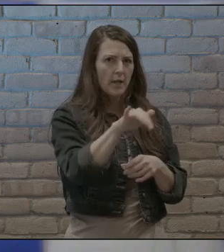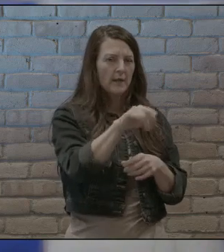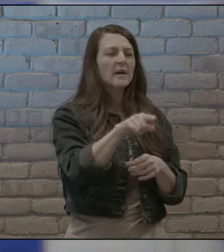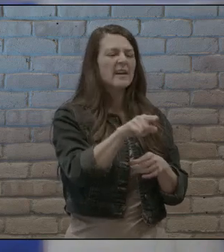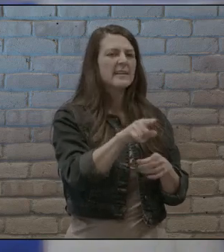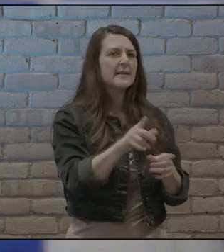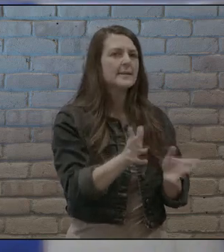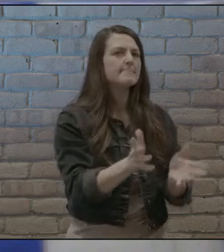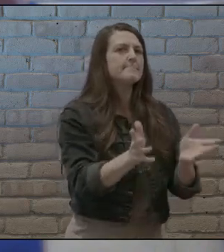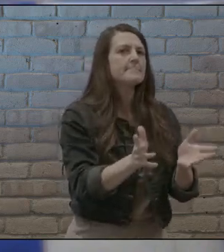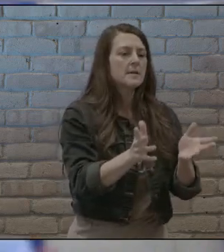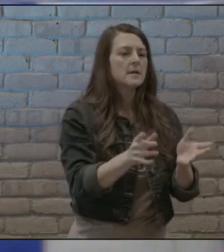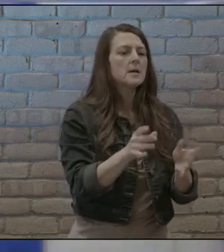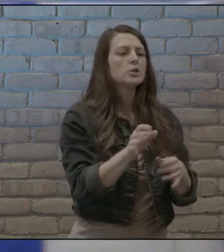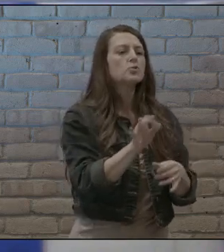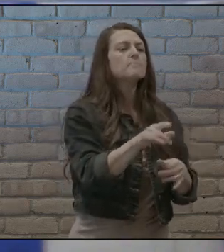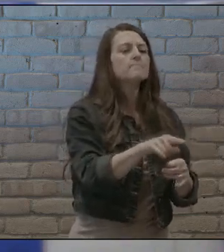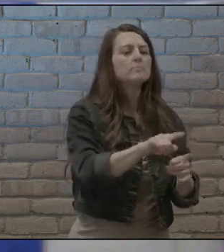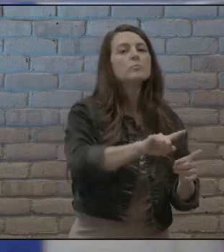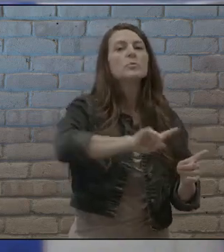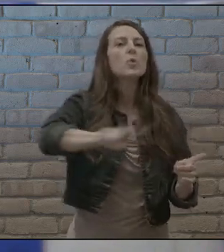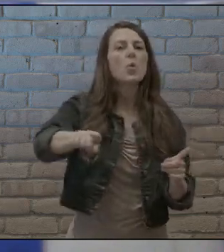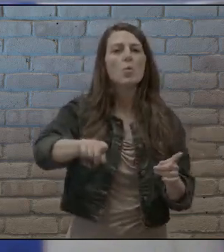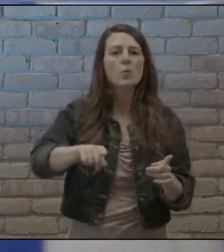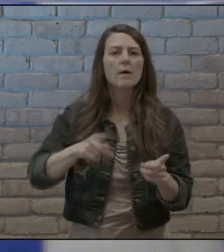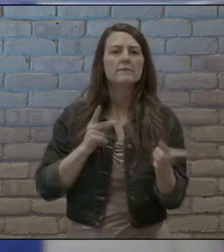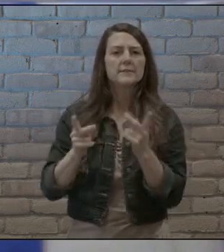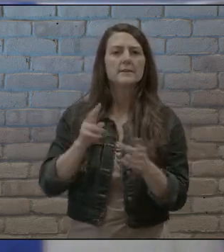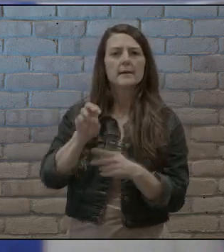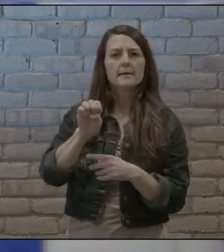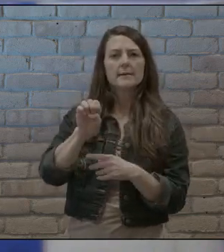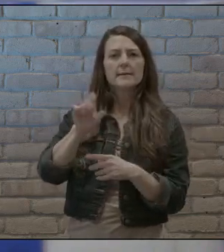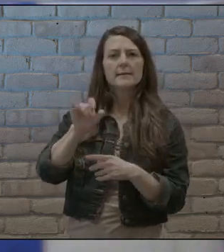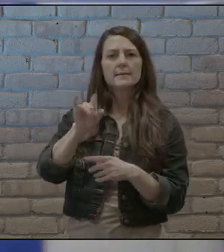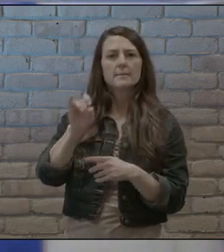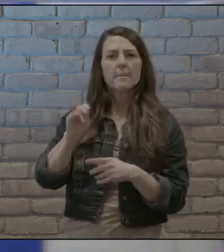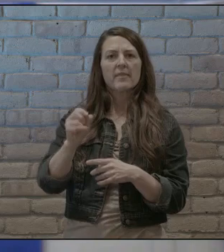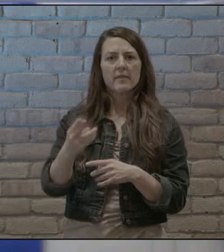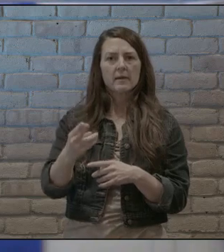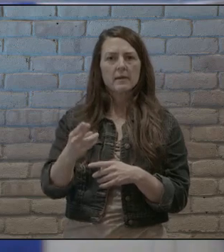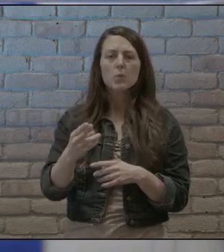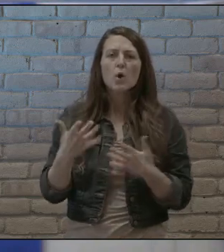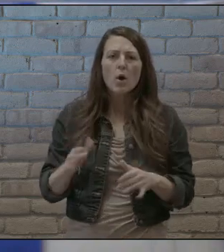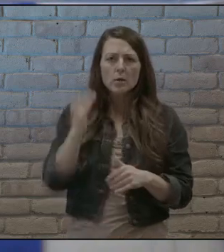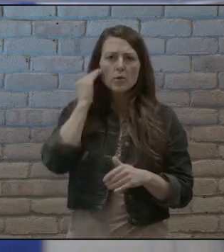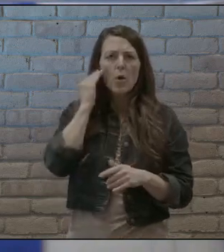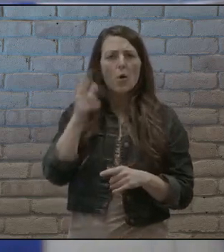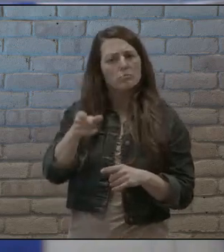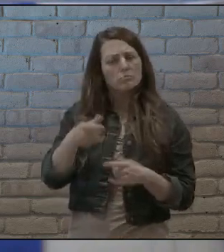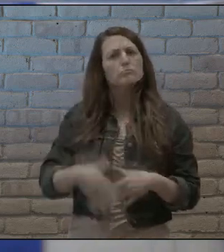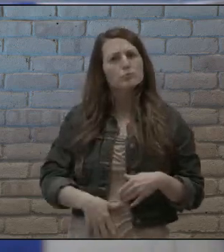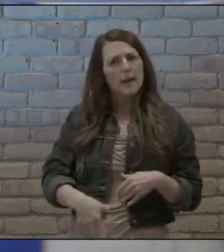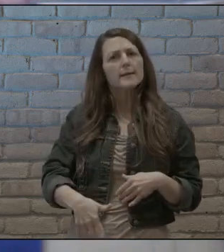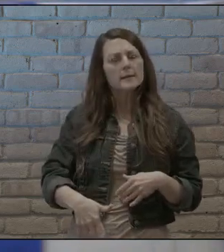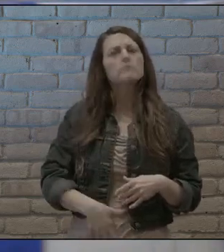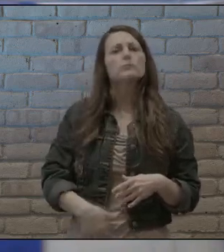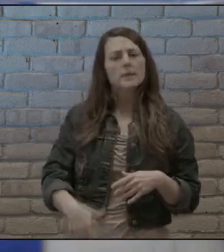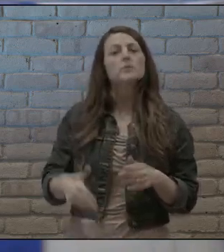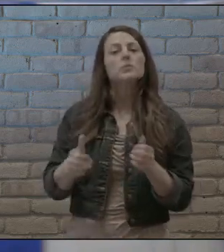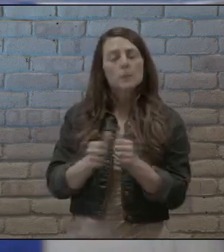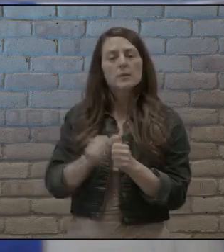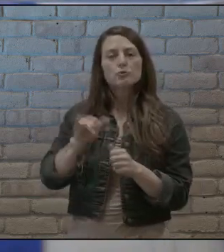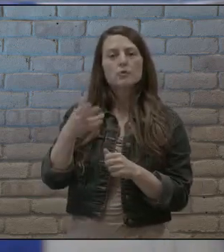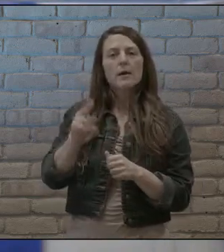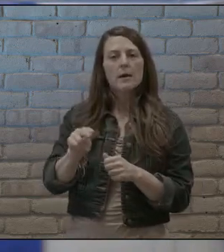Elizabeth. Now, we know from a couple weeks ago that Elizabeth is now pregnant. And she is pregnant with